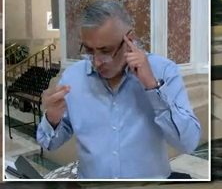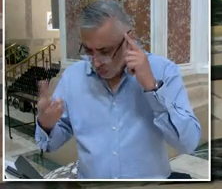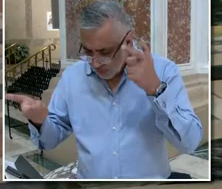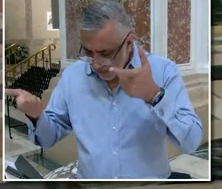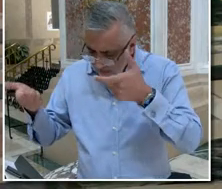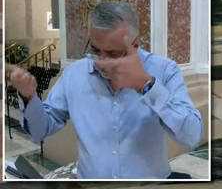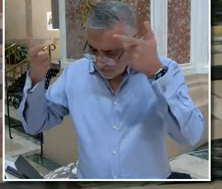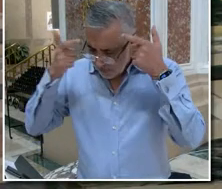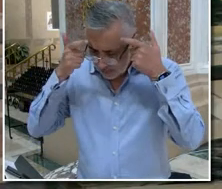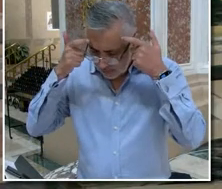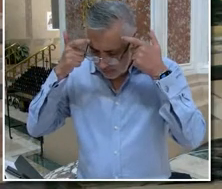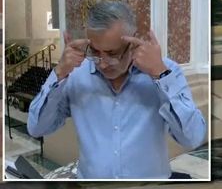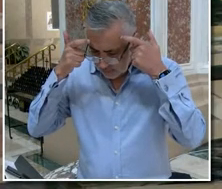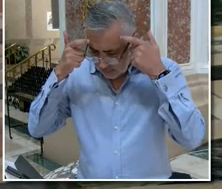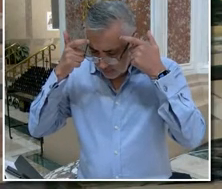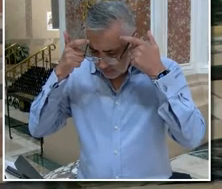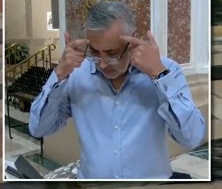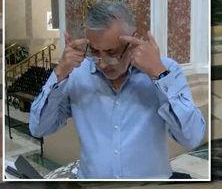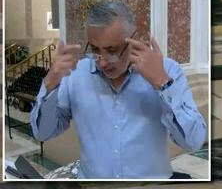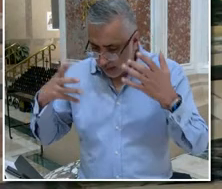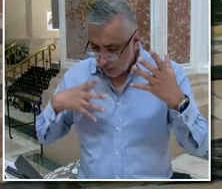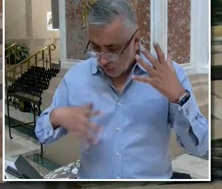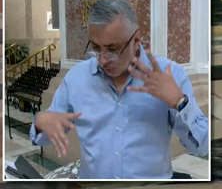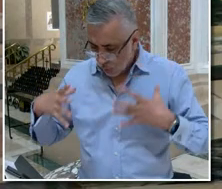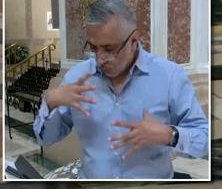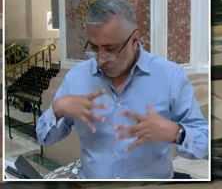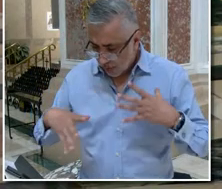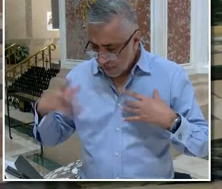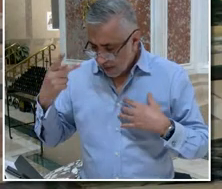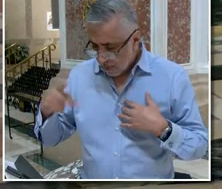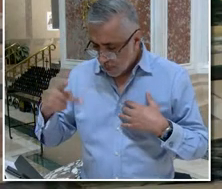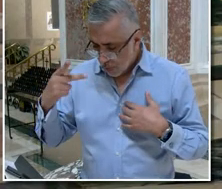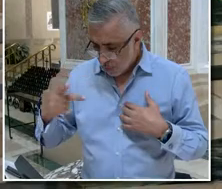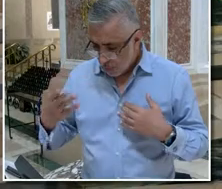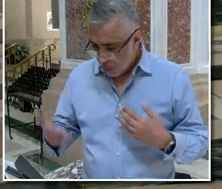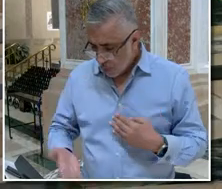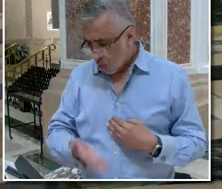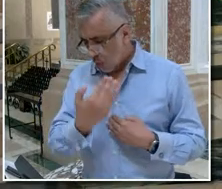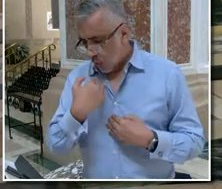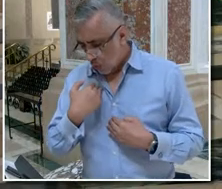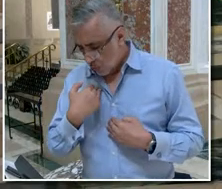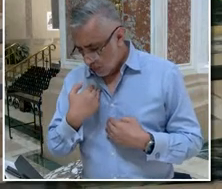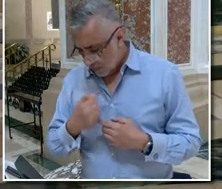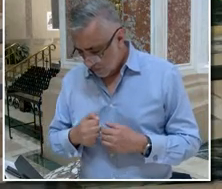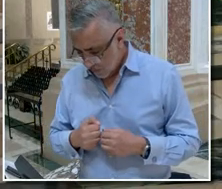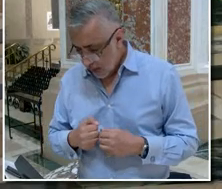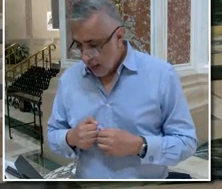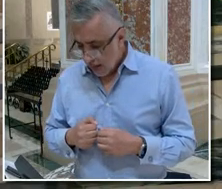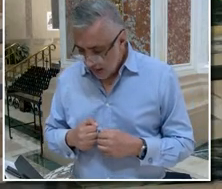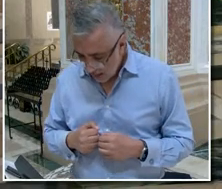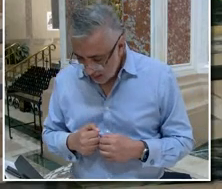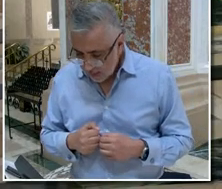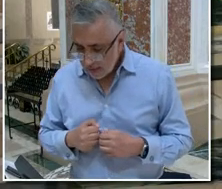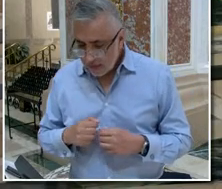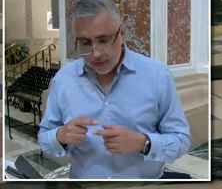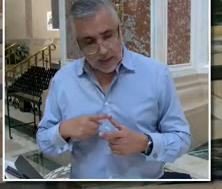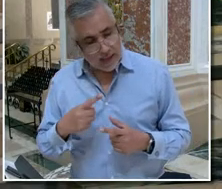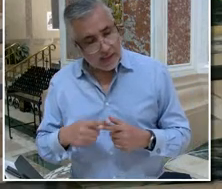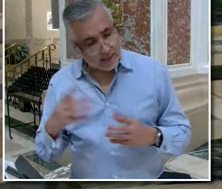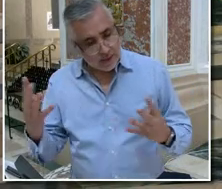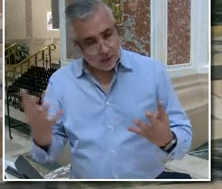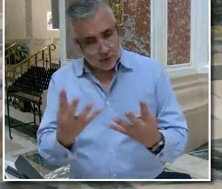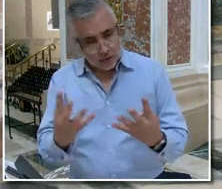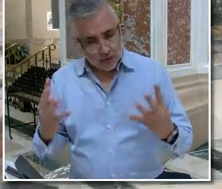head, and clothed him in a purple cloak. And they came to him and